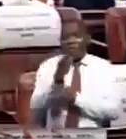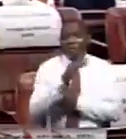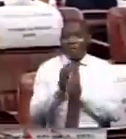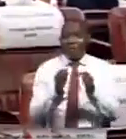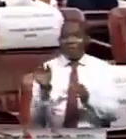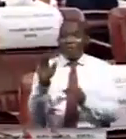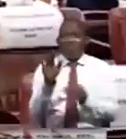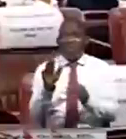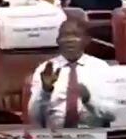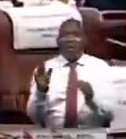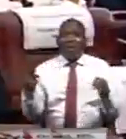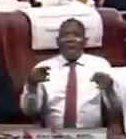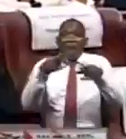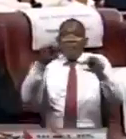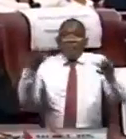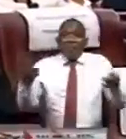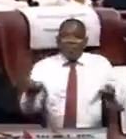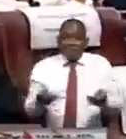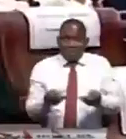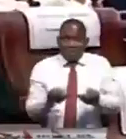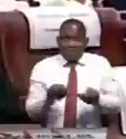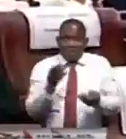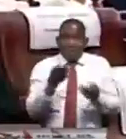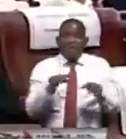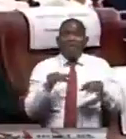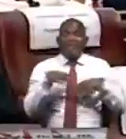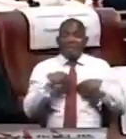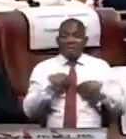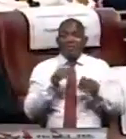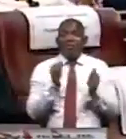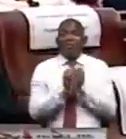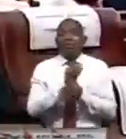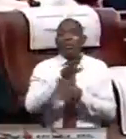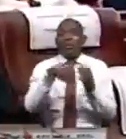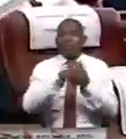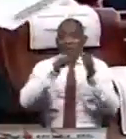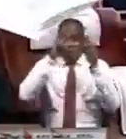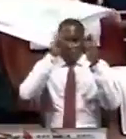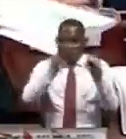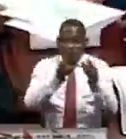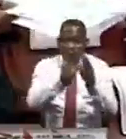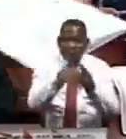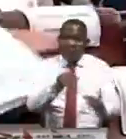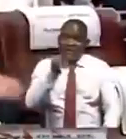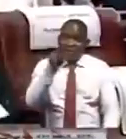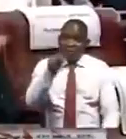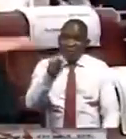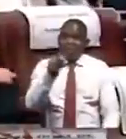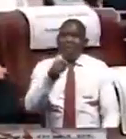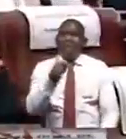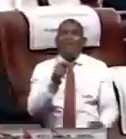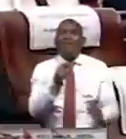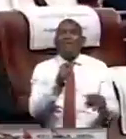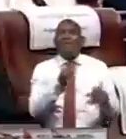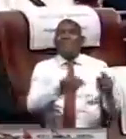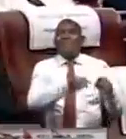your position were to be accepted, respectfully, then you should throw him out of court